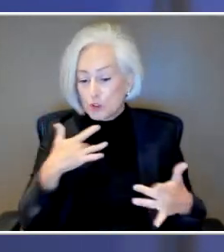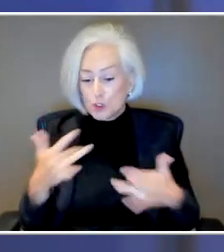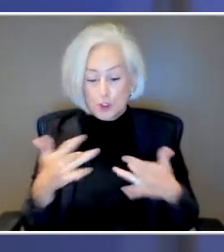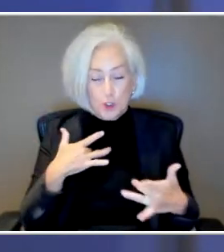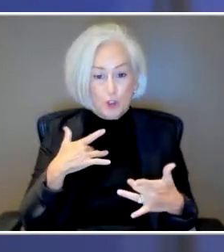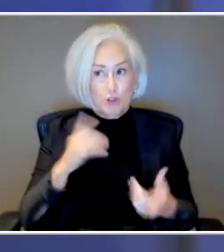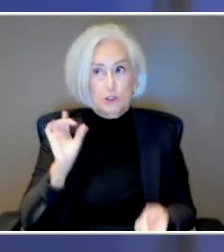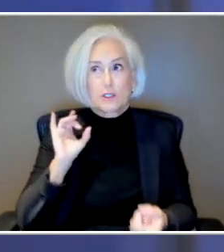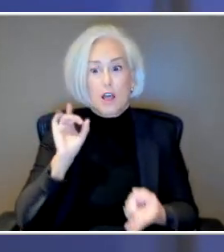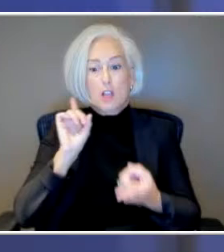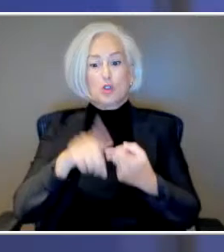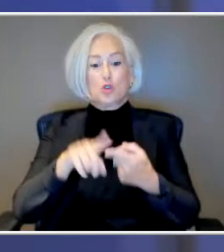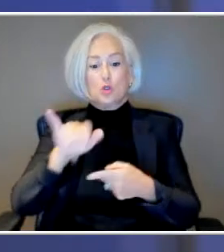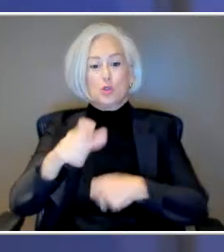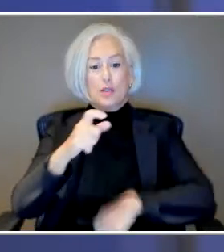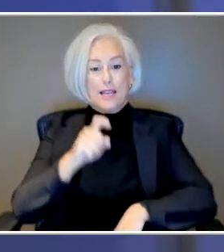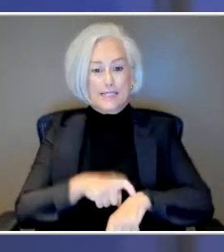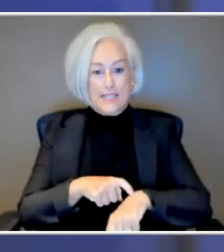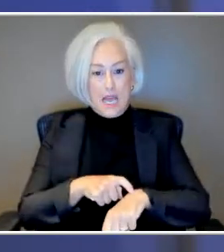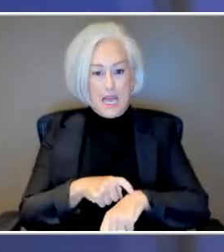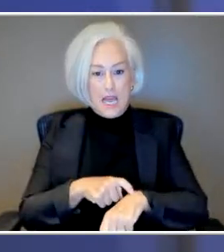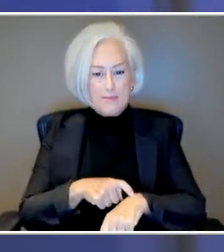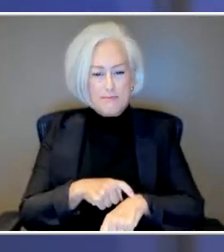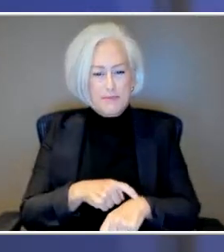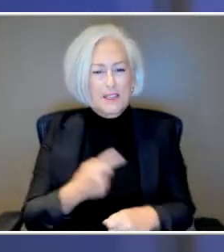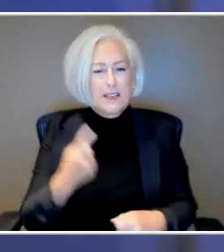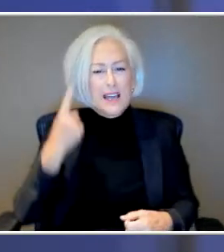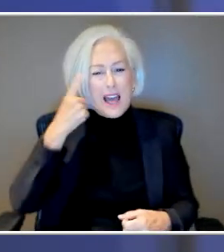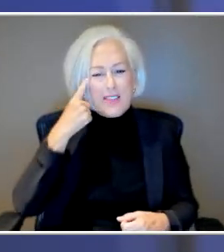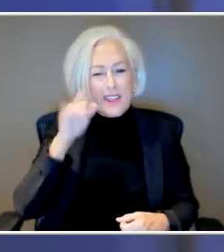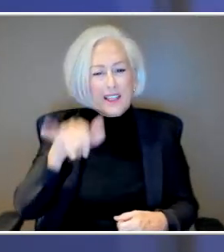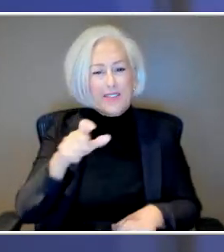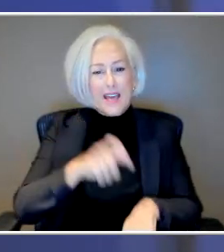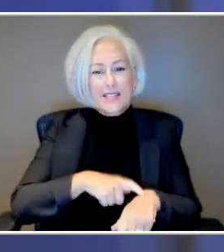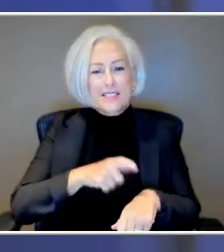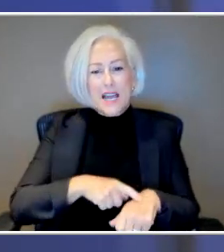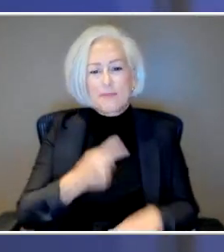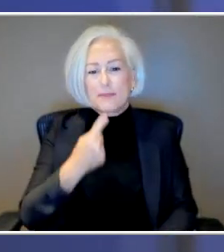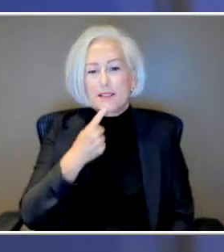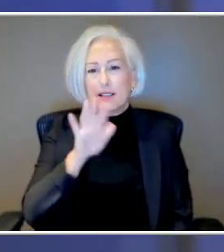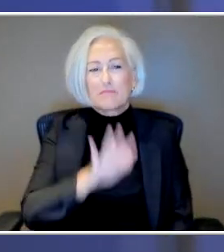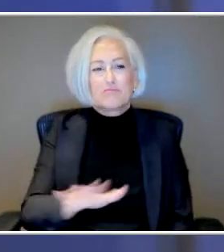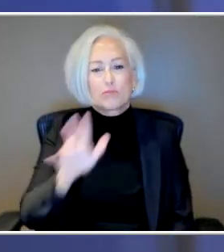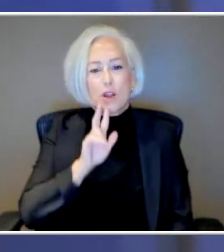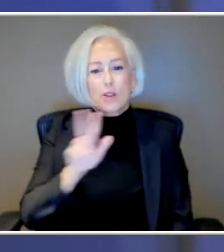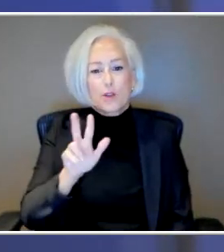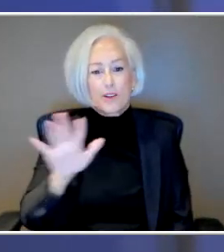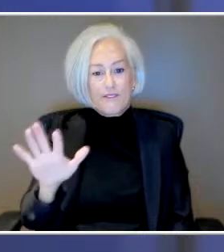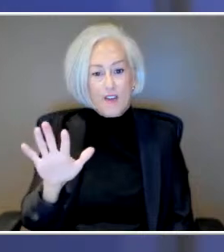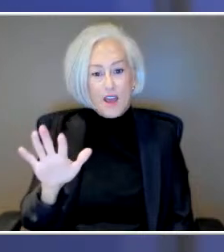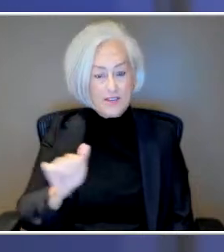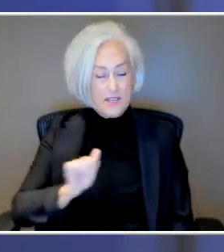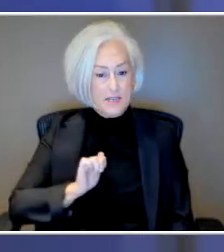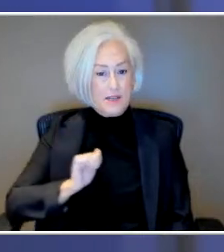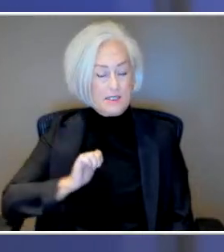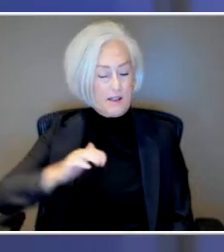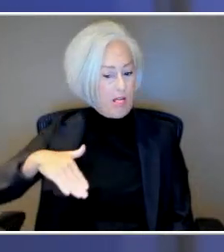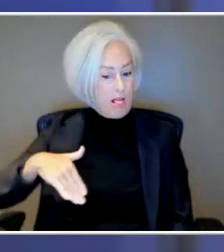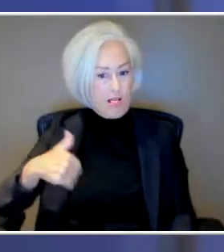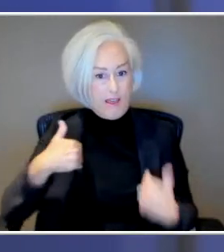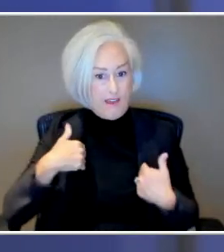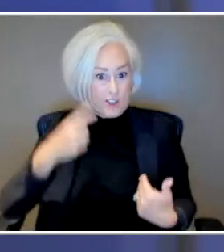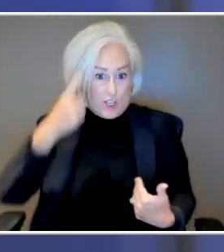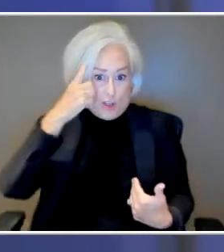just backdated it to like 35 at that point. And I hadn't had anything. She thought I'd be fine till 45.